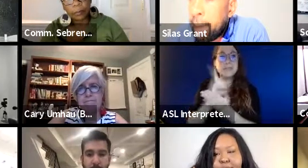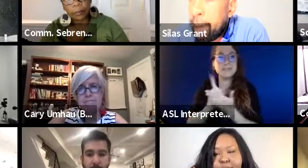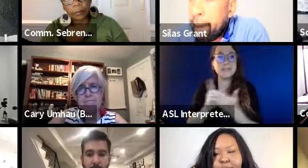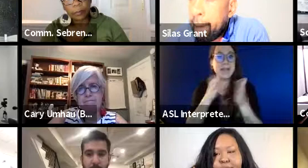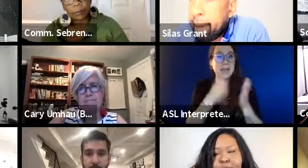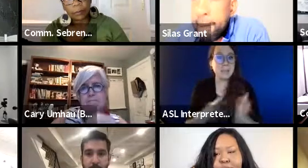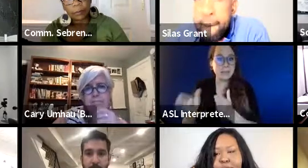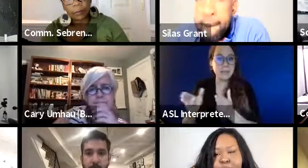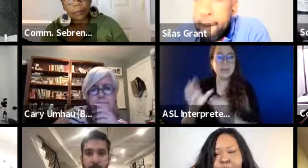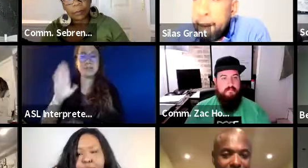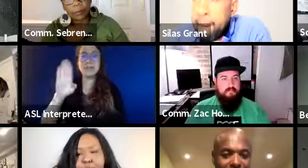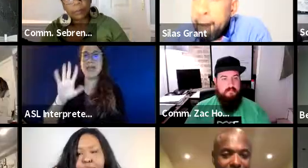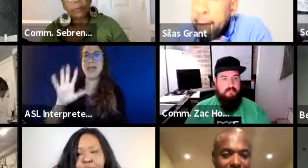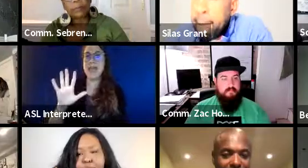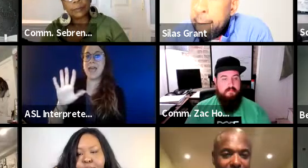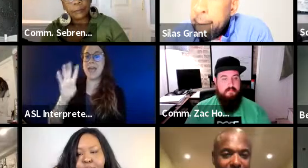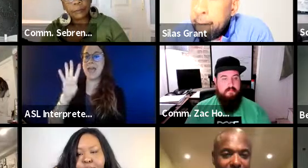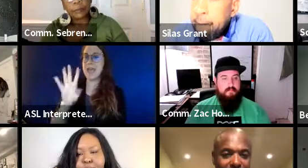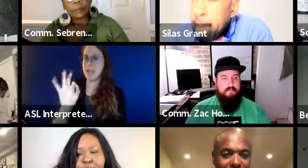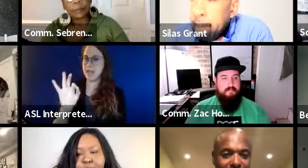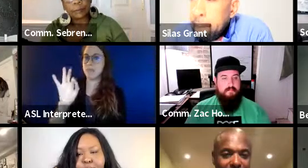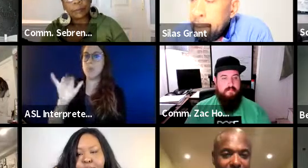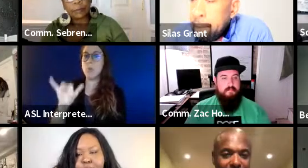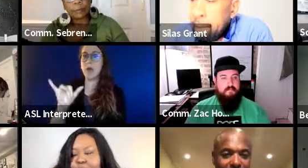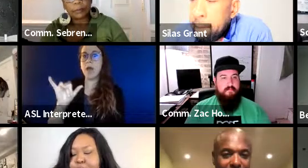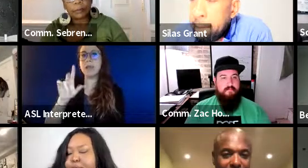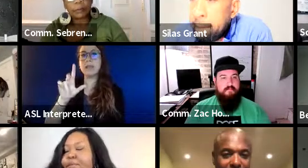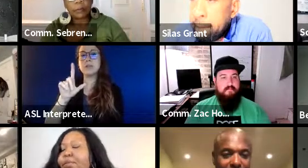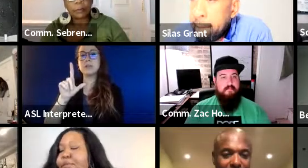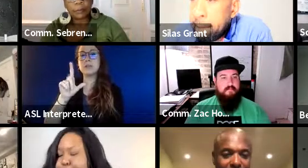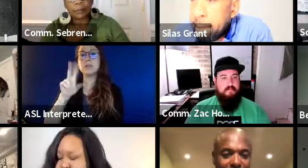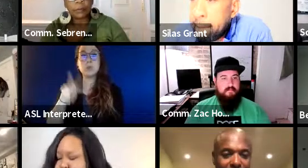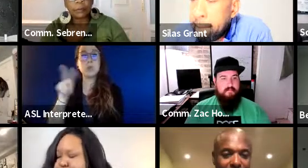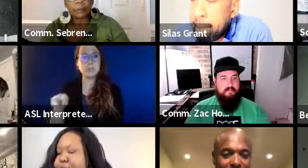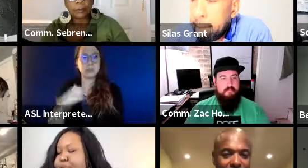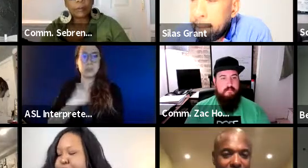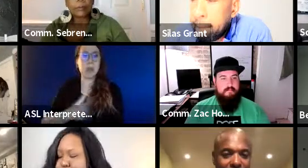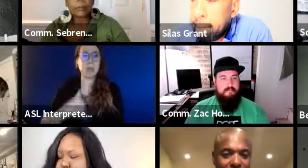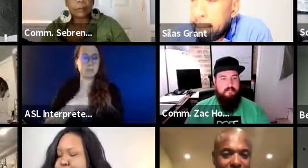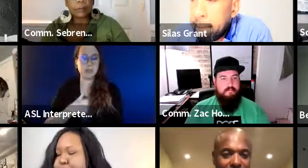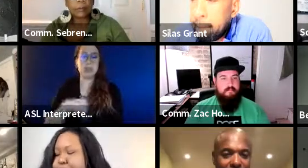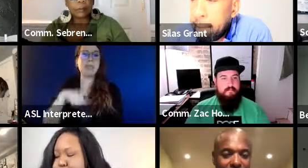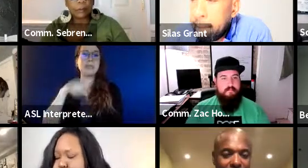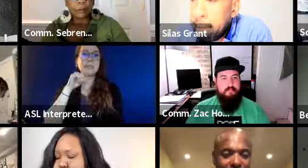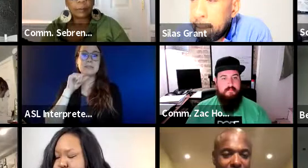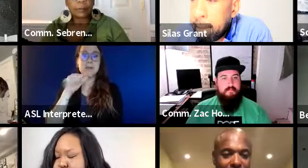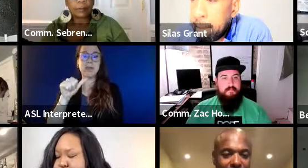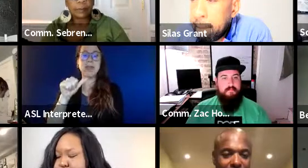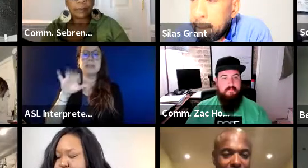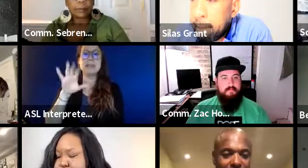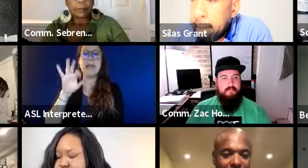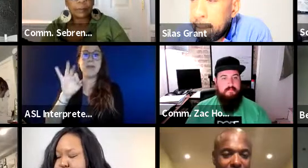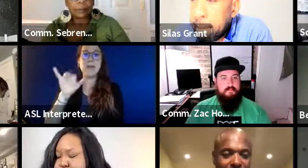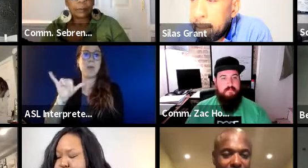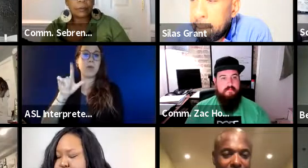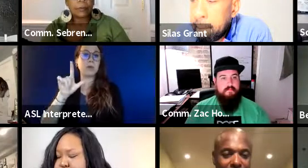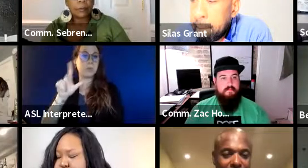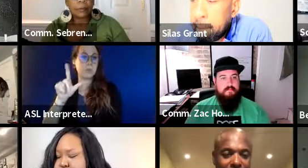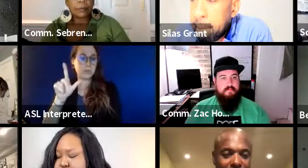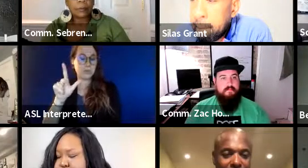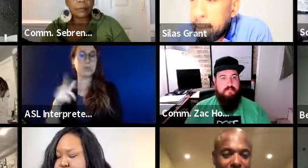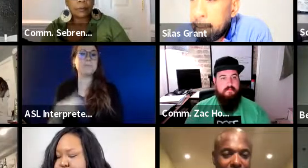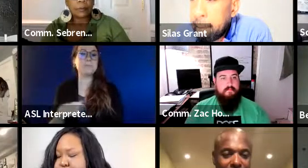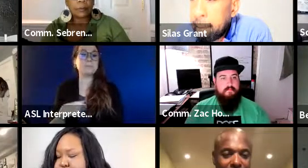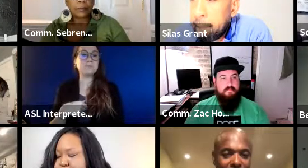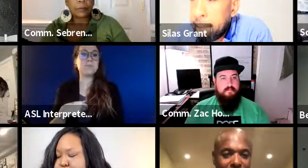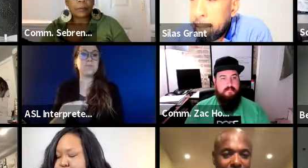is in FY22, and then construction is FY23. Apologies, I incorrectly stated that. But to your question,